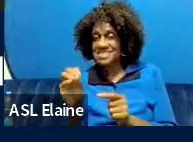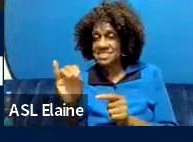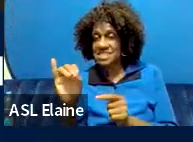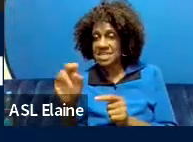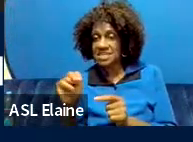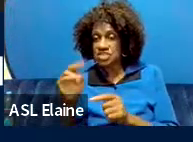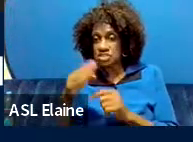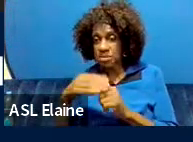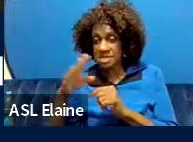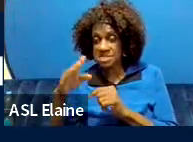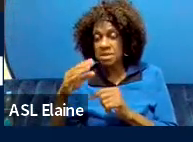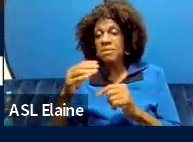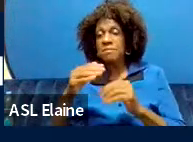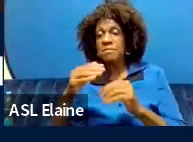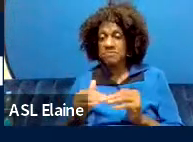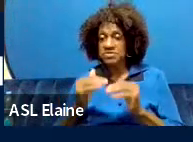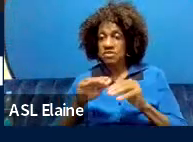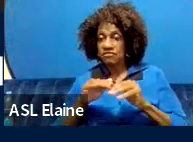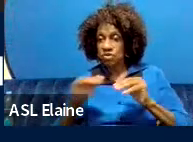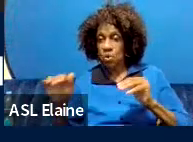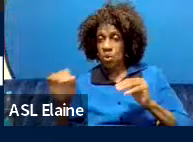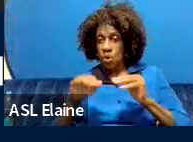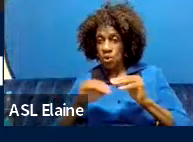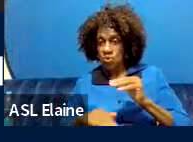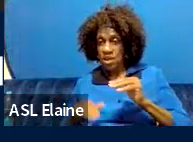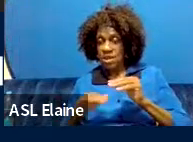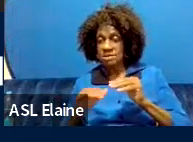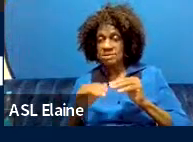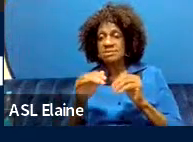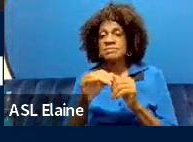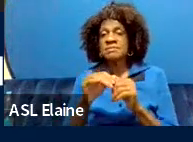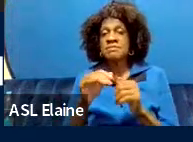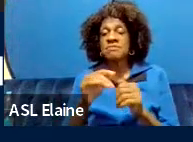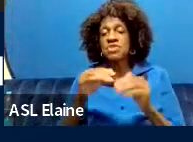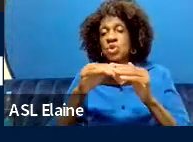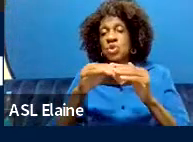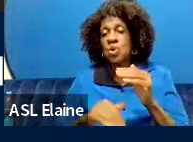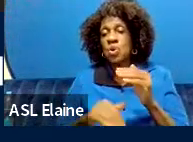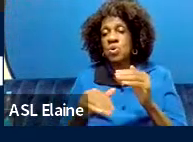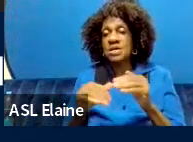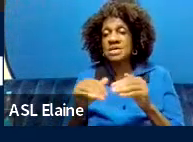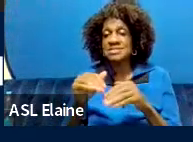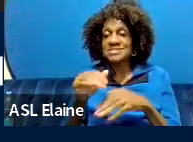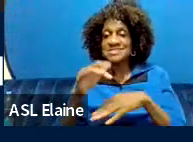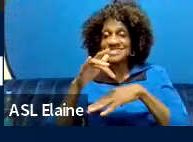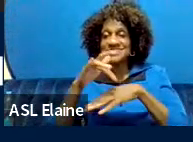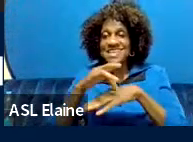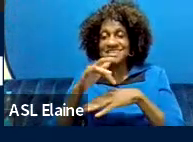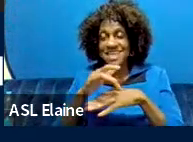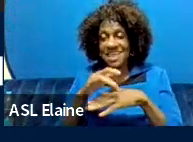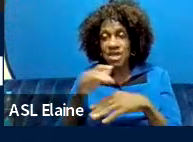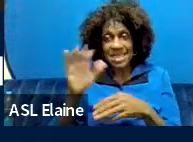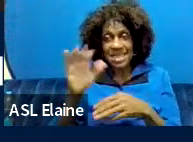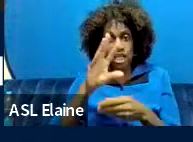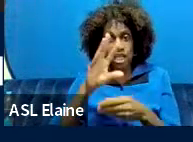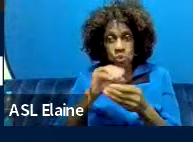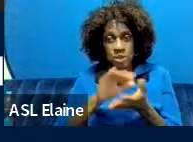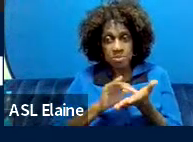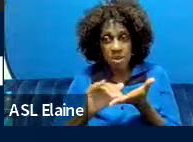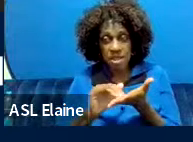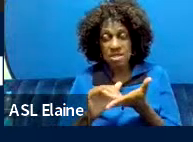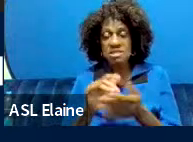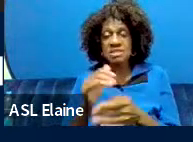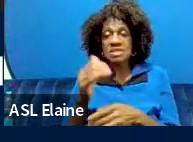the finished floor or ground, measured to the baseline of the lowest tactile character, including Braille. So wherever